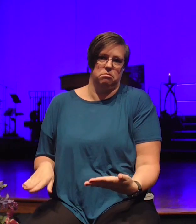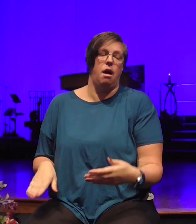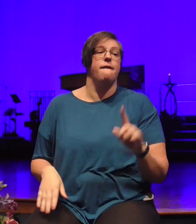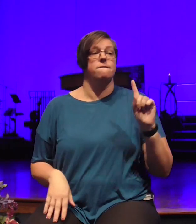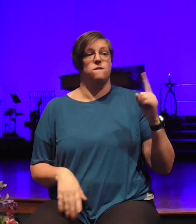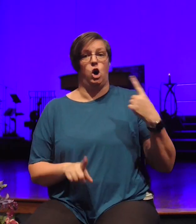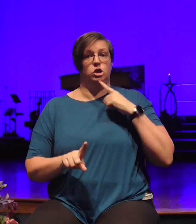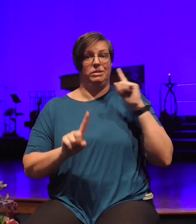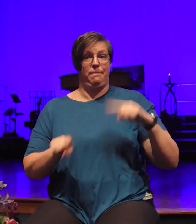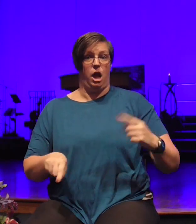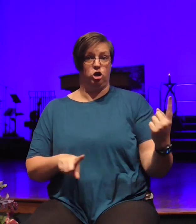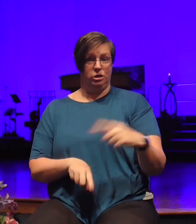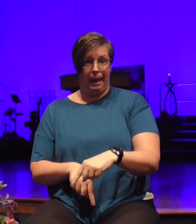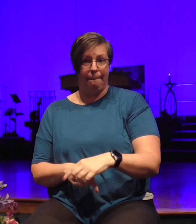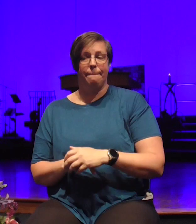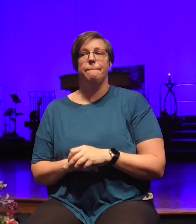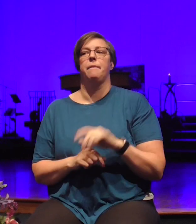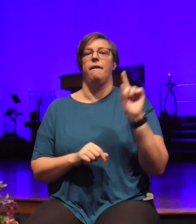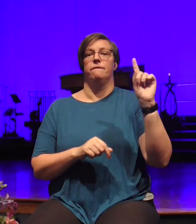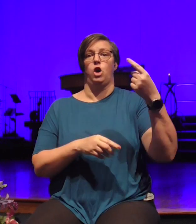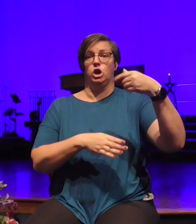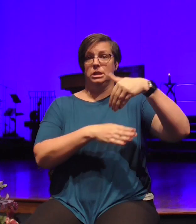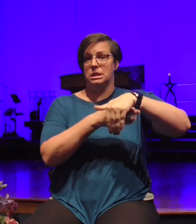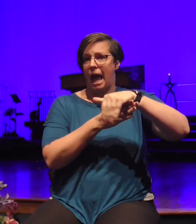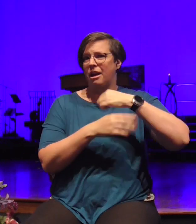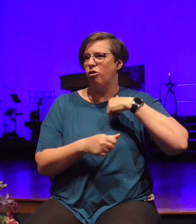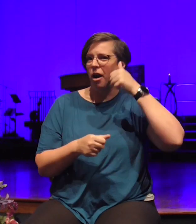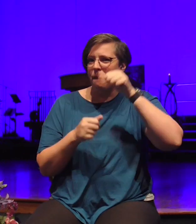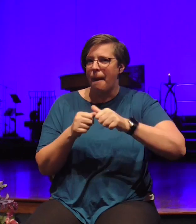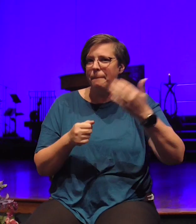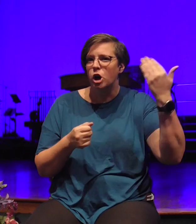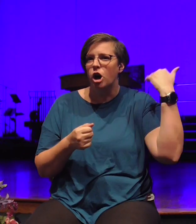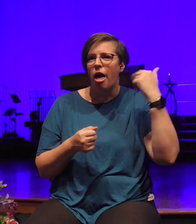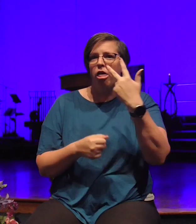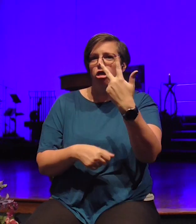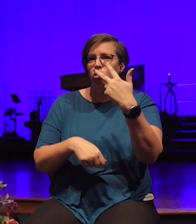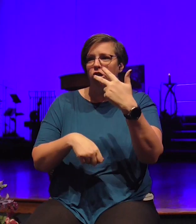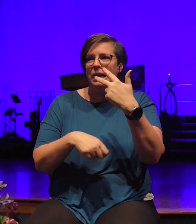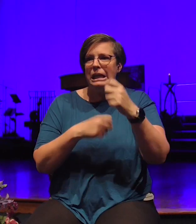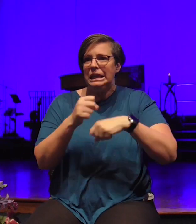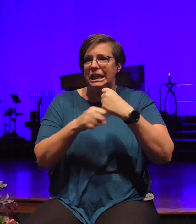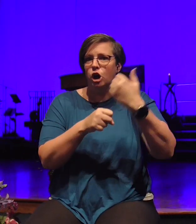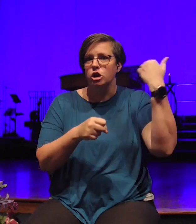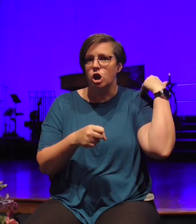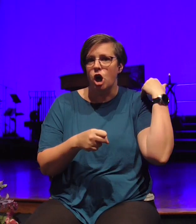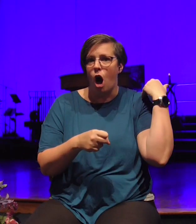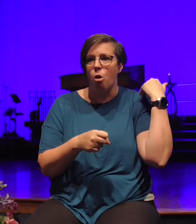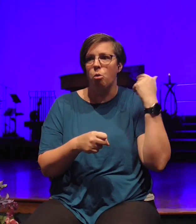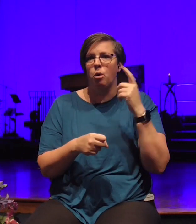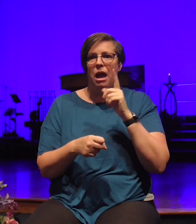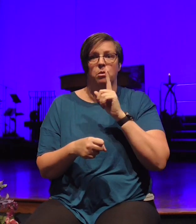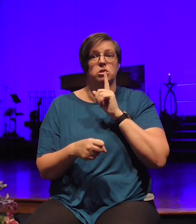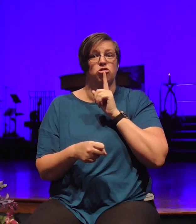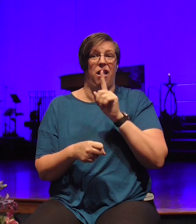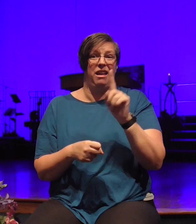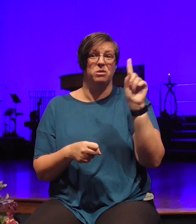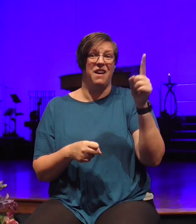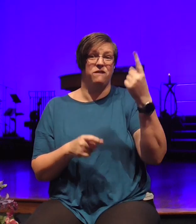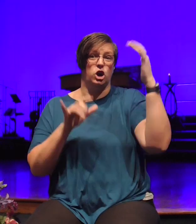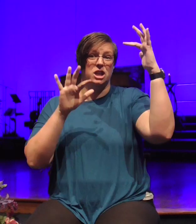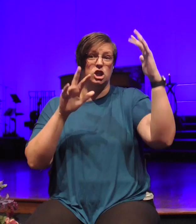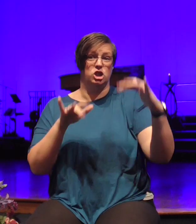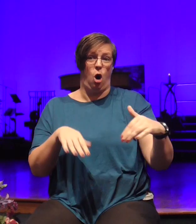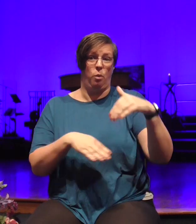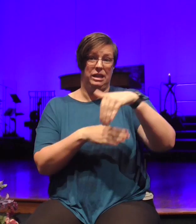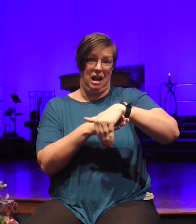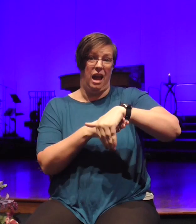responders came. It was the first night, I don't know if you remember back then, 3 years ago, it was very cold and the first snowy night in Denver